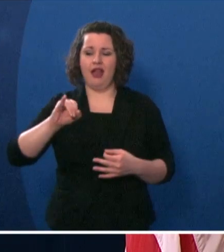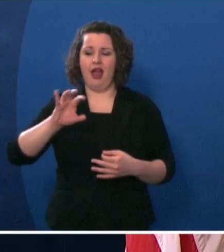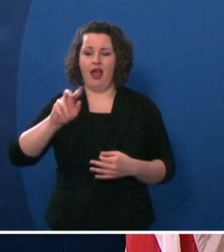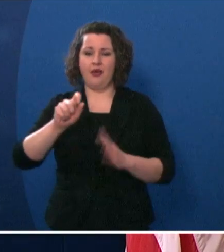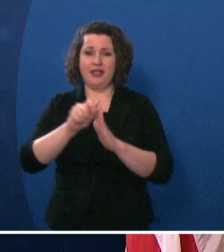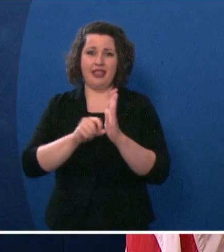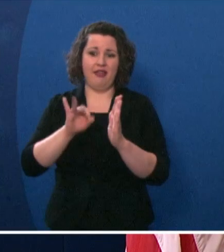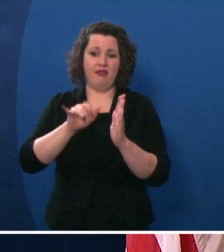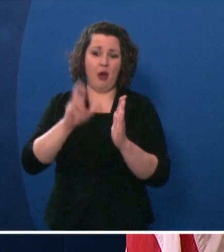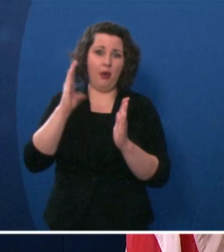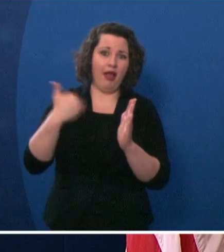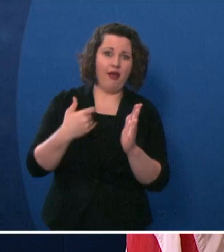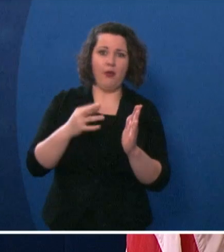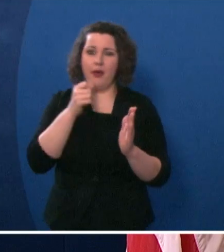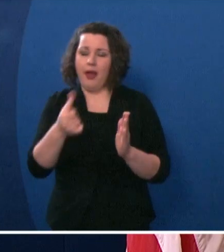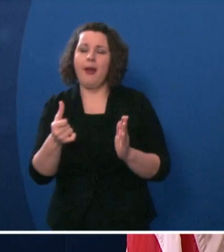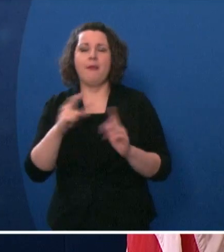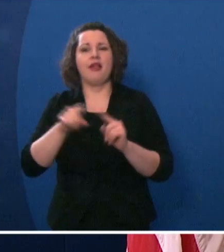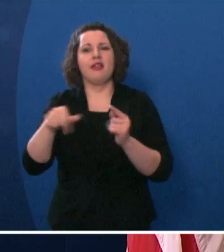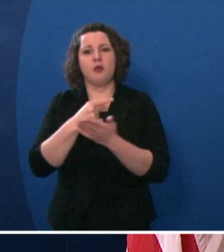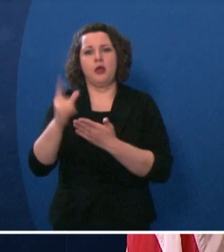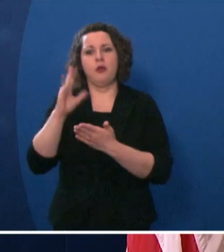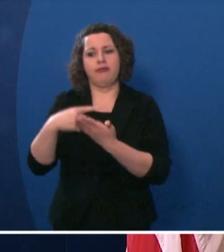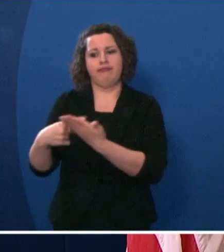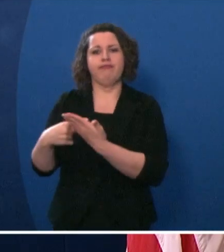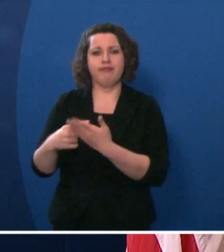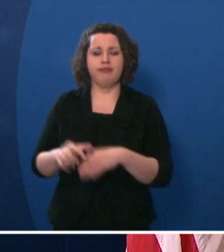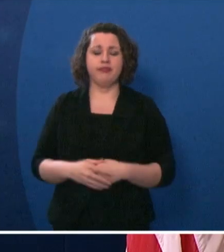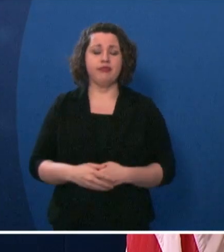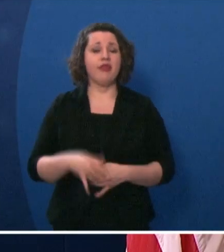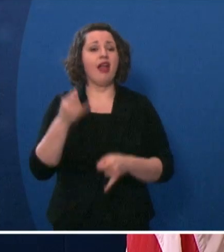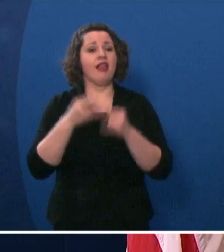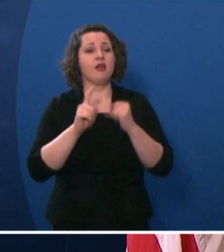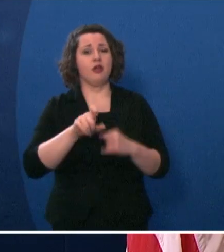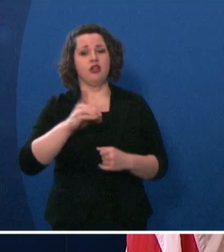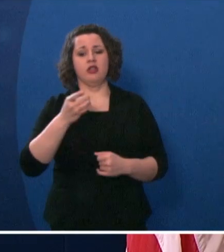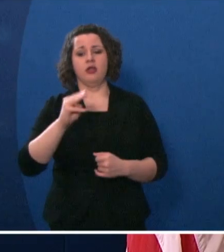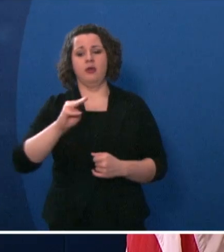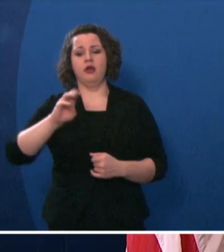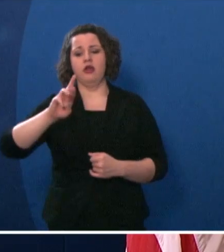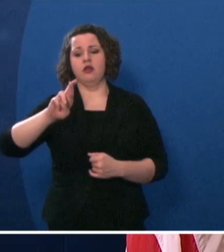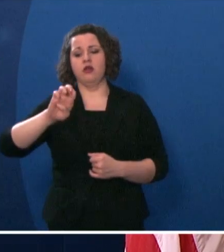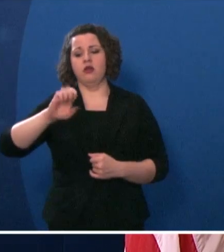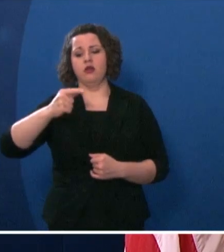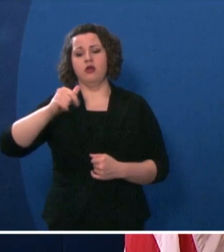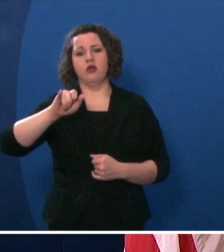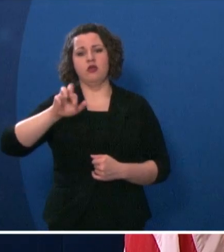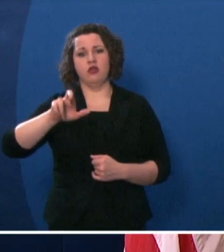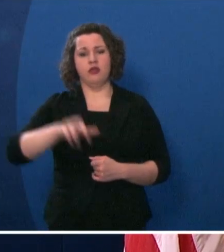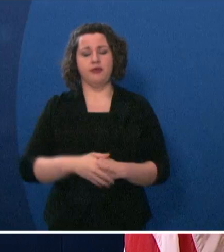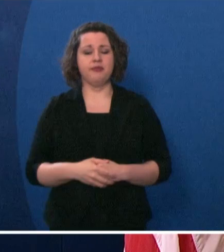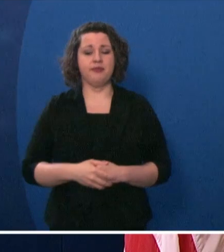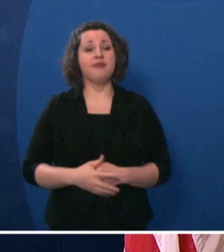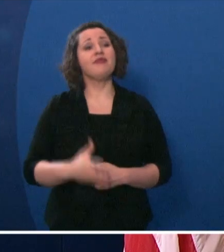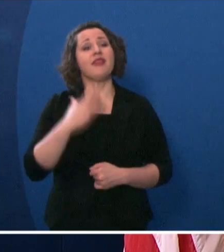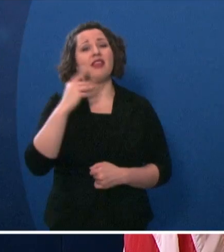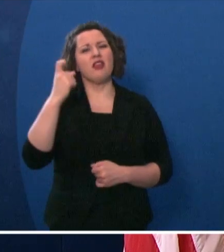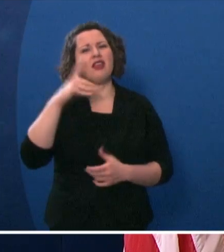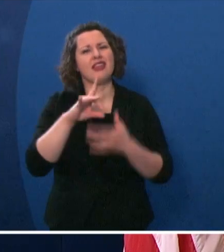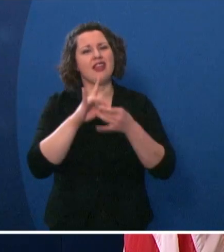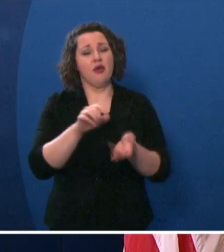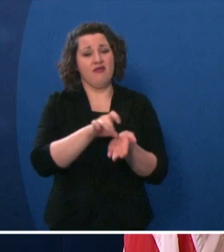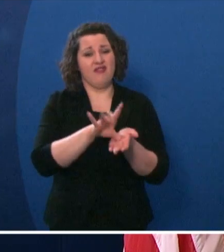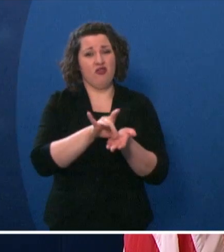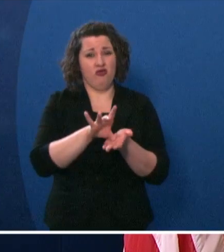that conversation with them this week. Last question, Des Moines Register. Thanks, Governor. A couple questions regarding the evictions part of